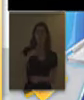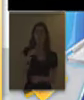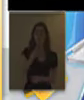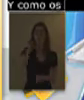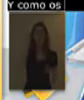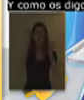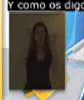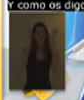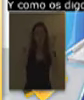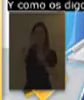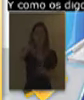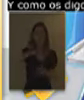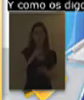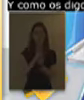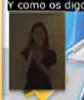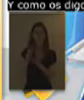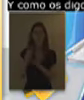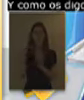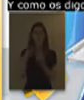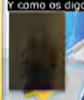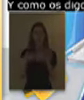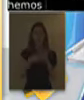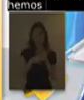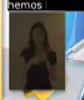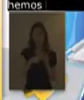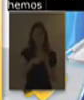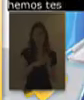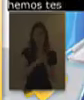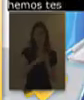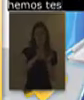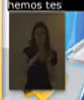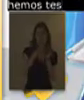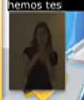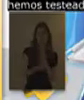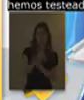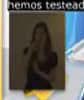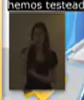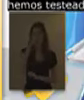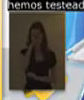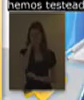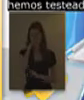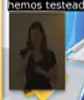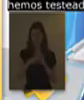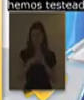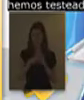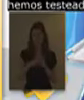the activities were related to the stimulation of language and memory.